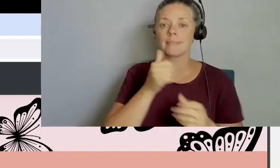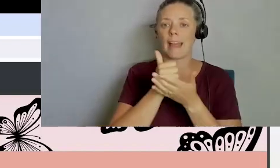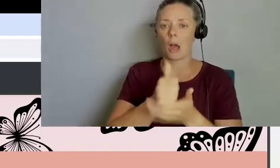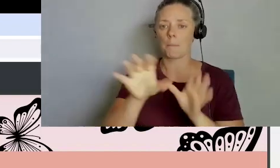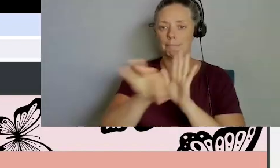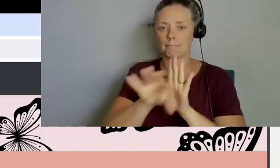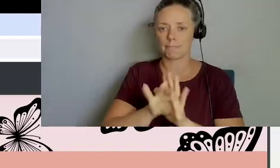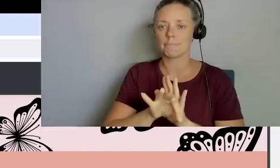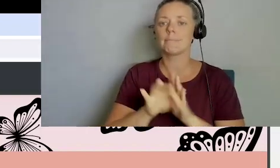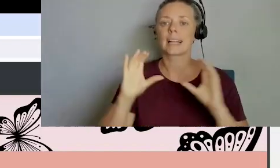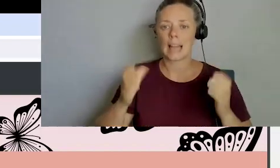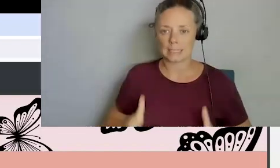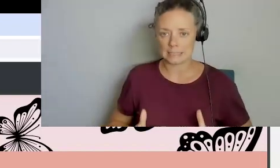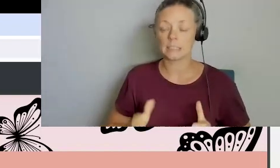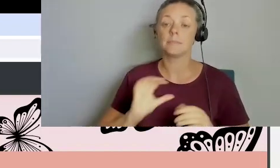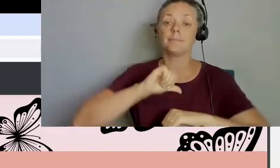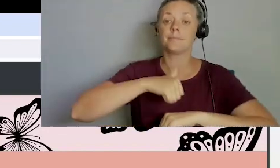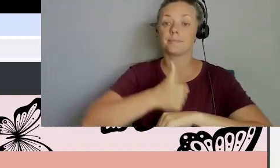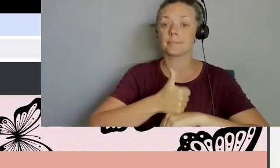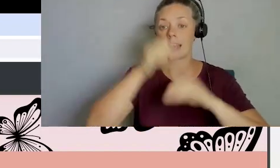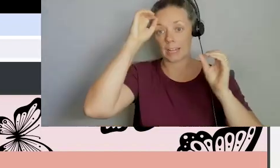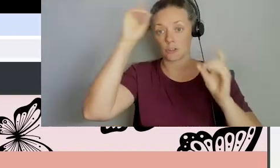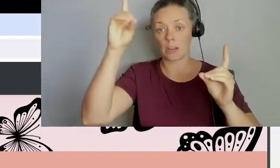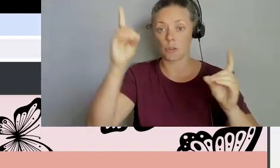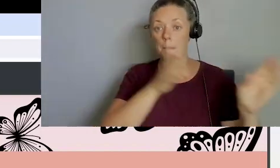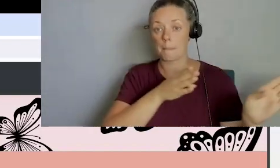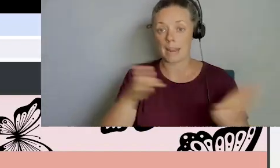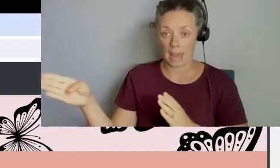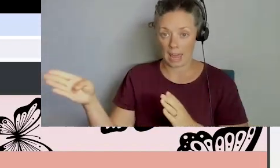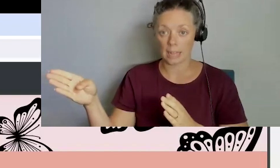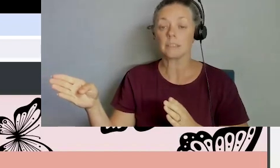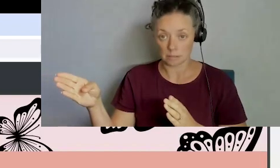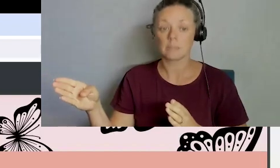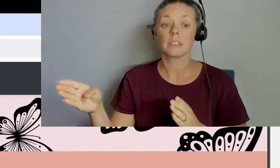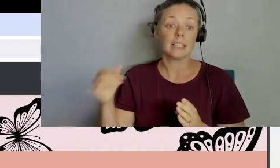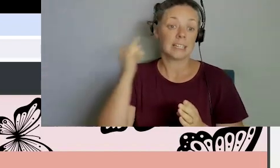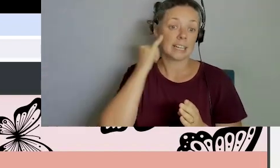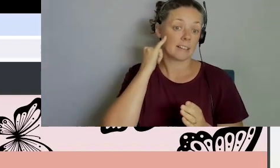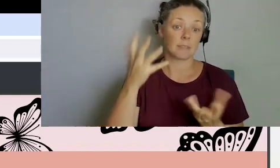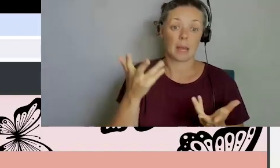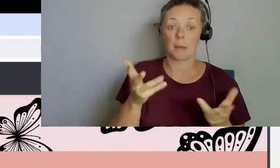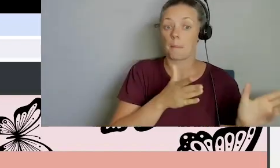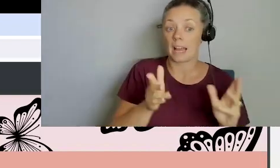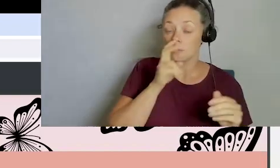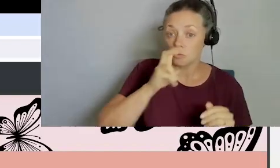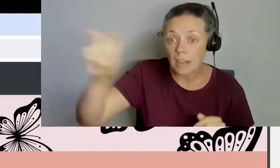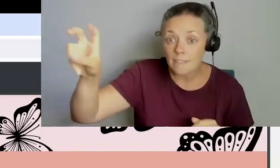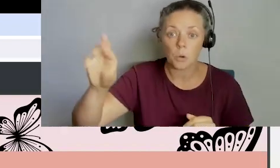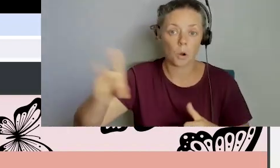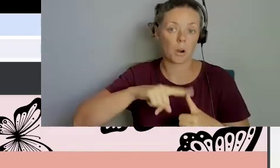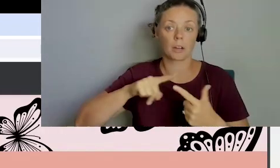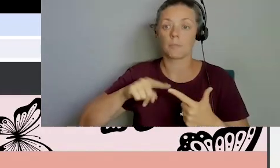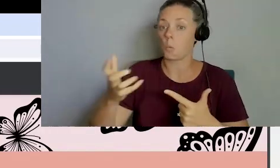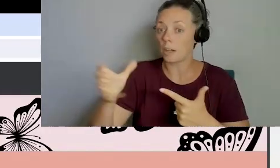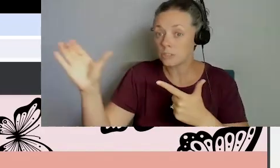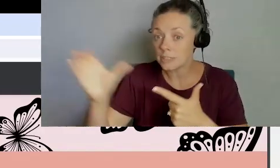student educational plan. If they're planning to get an associate's degree, they're planning to transfer, or they want to do a certificate,